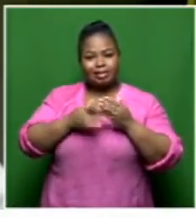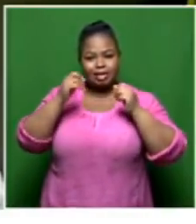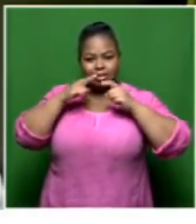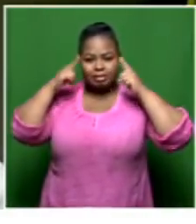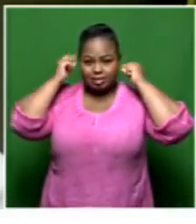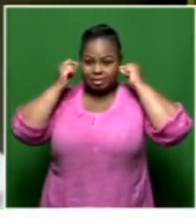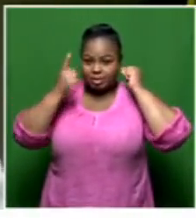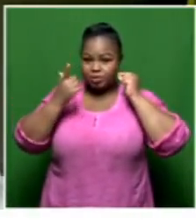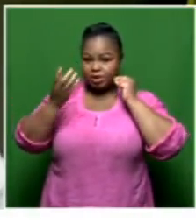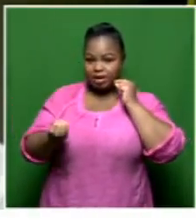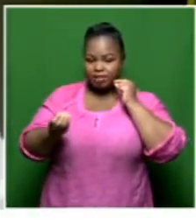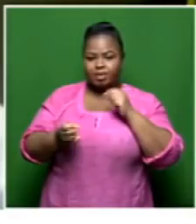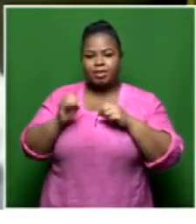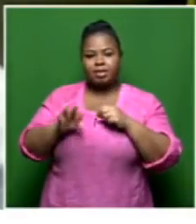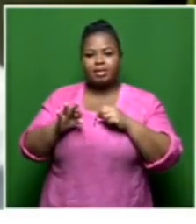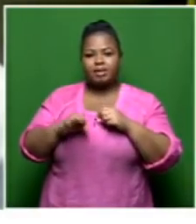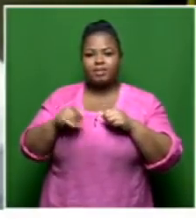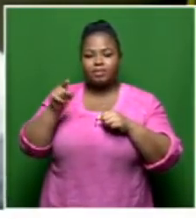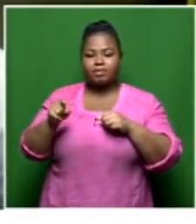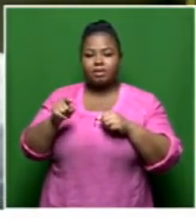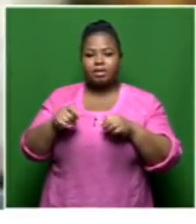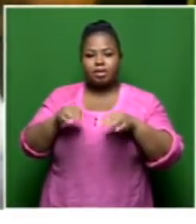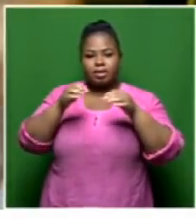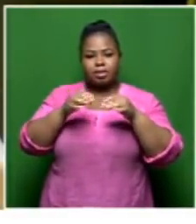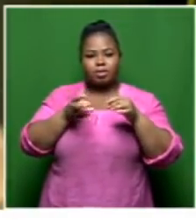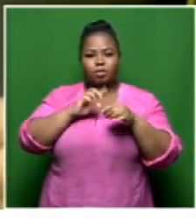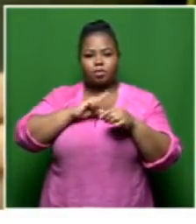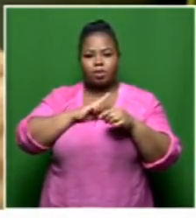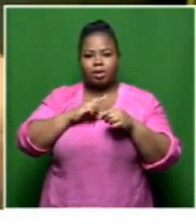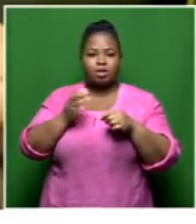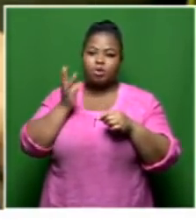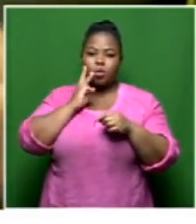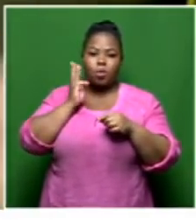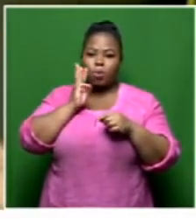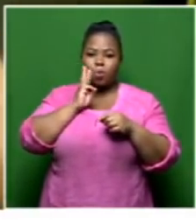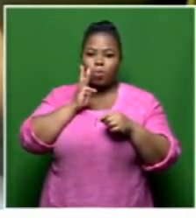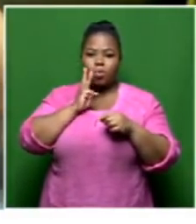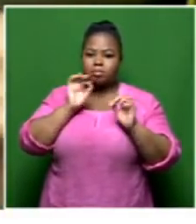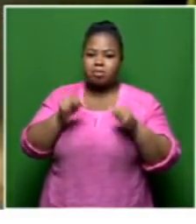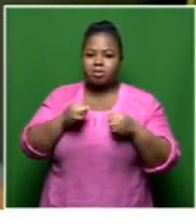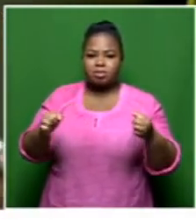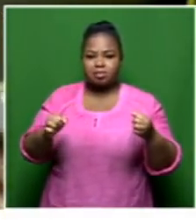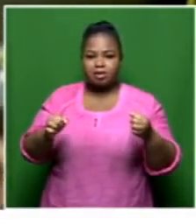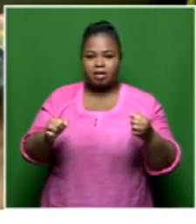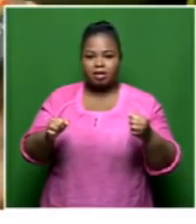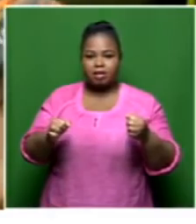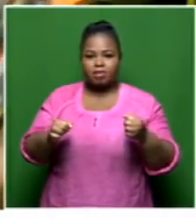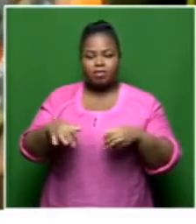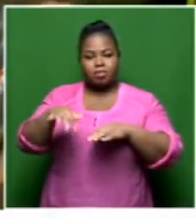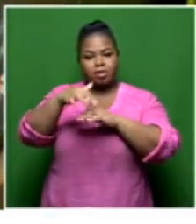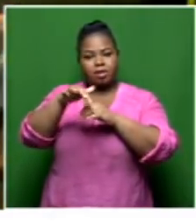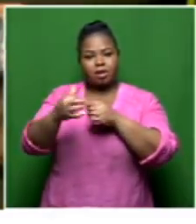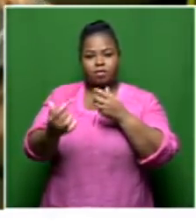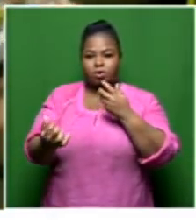we've developed there. Now, when a mask is that hydrophobic that in fact no water ingress is possible from the